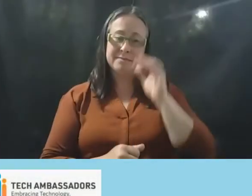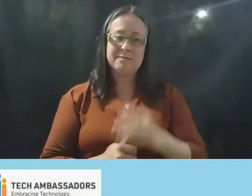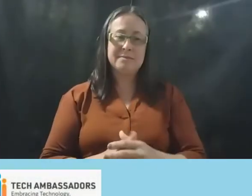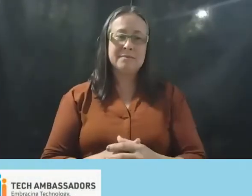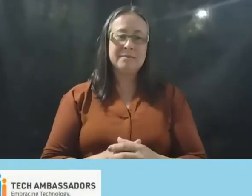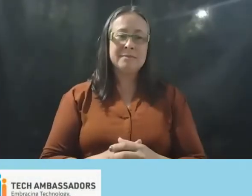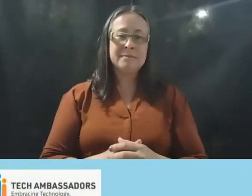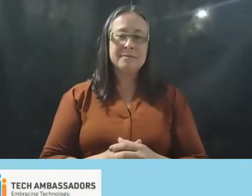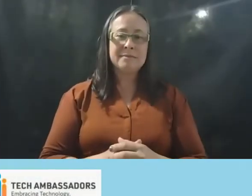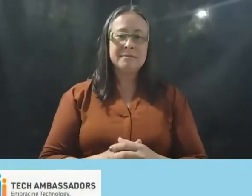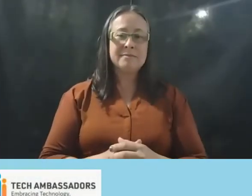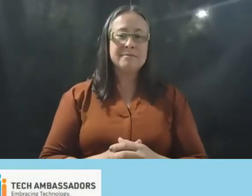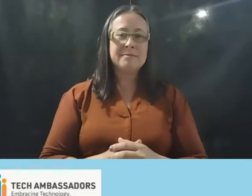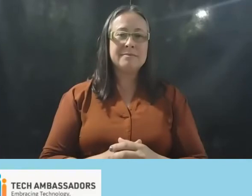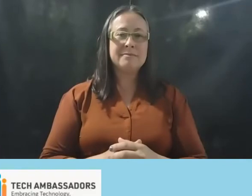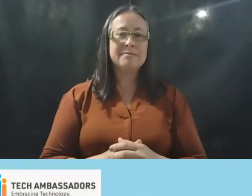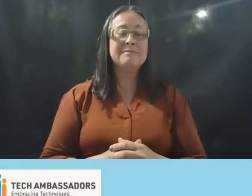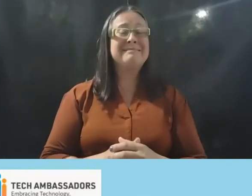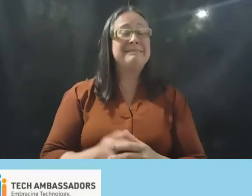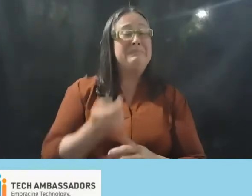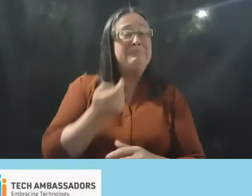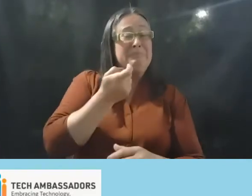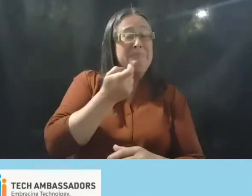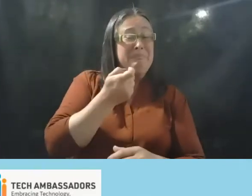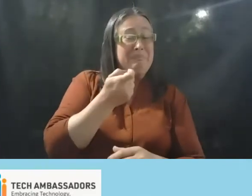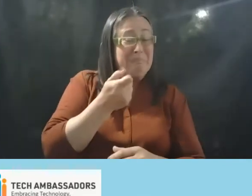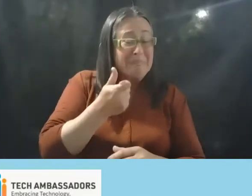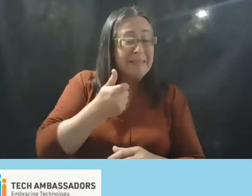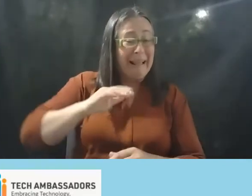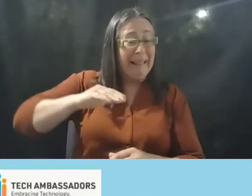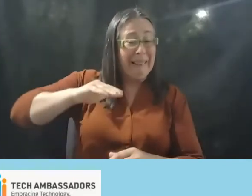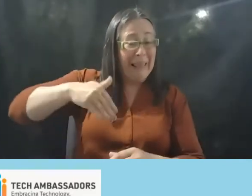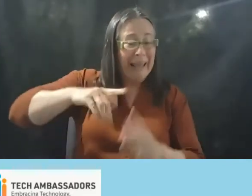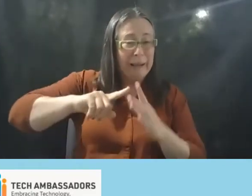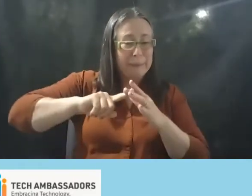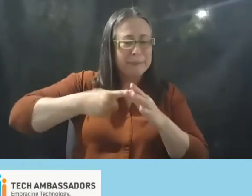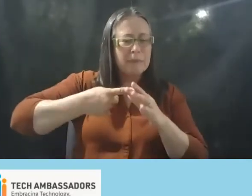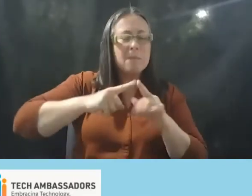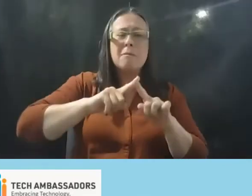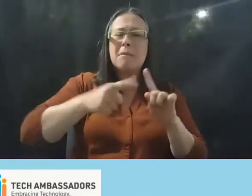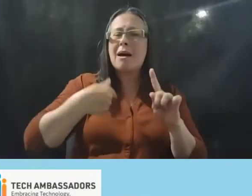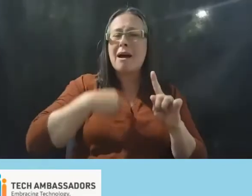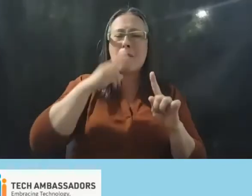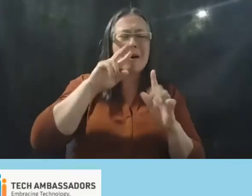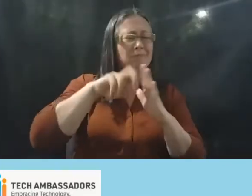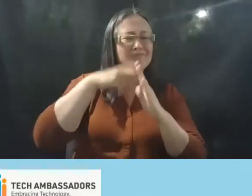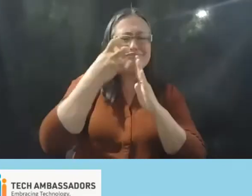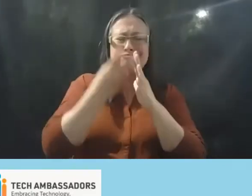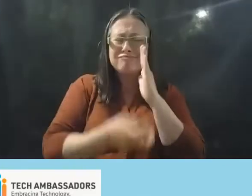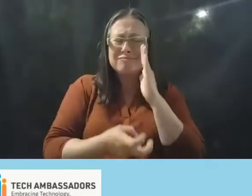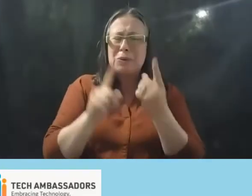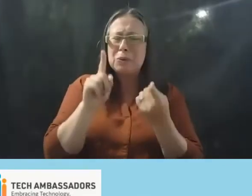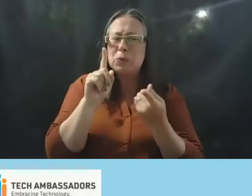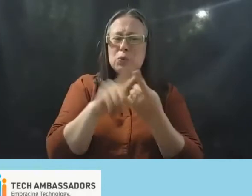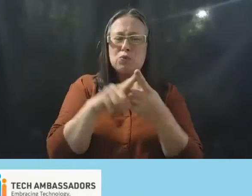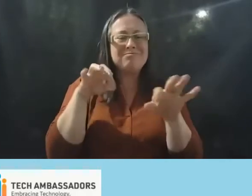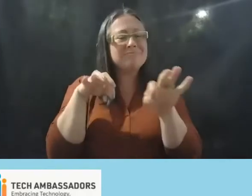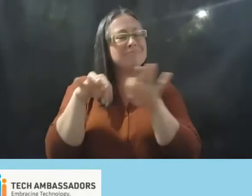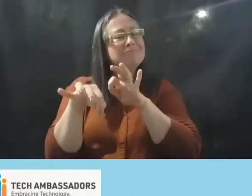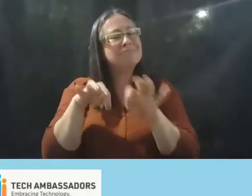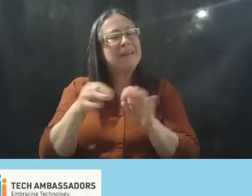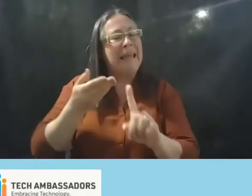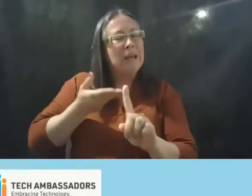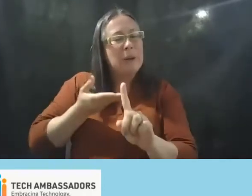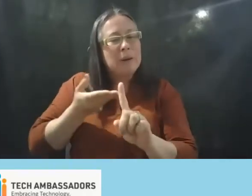So we're just a little late. We apologize for that, but I'm going to just jump right into a quick intro where we're